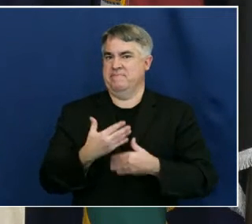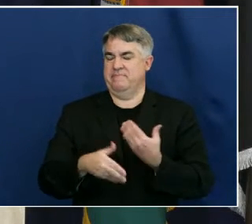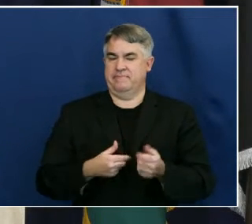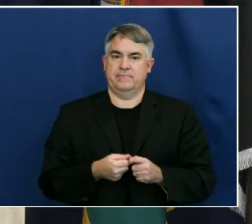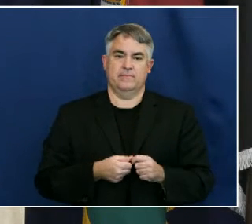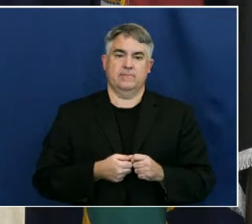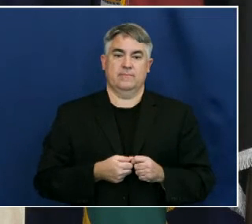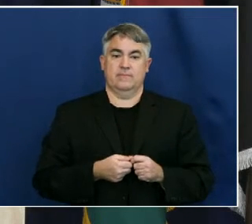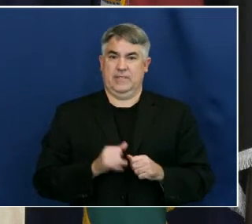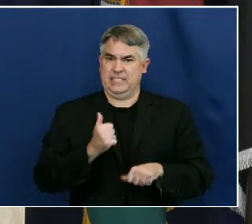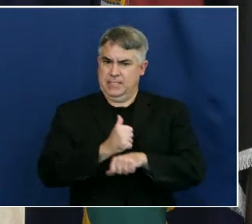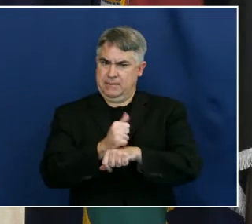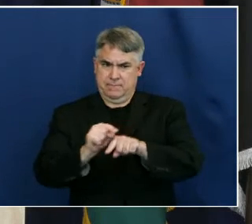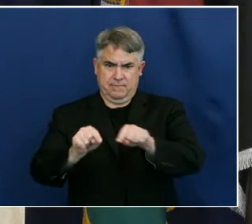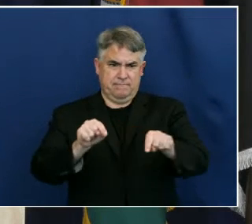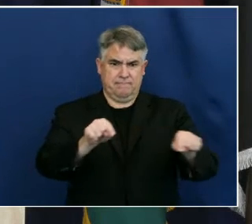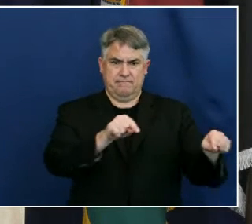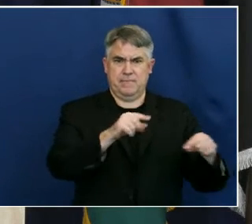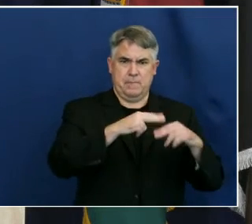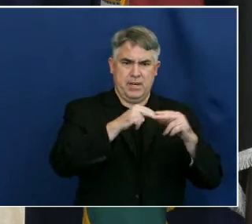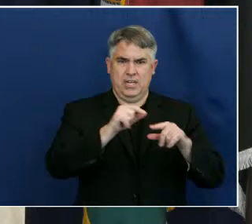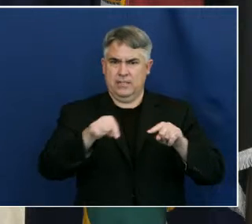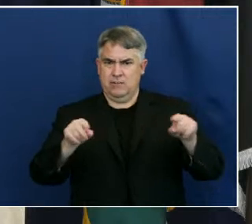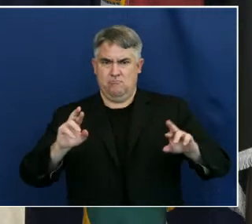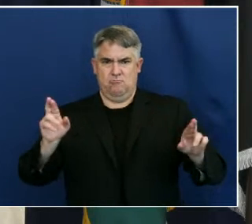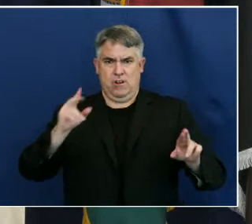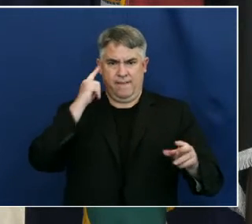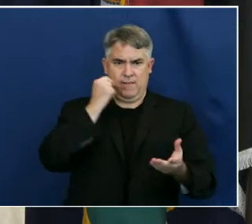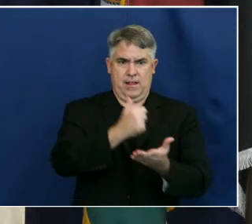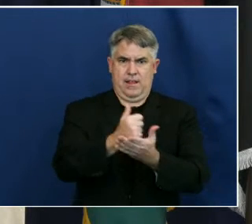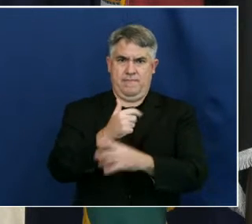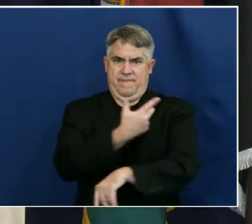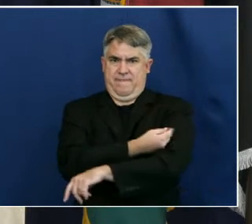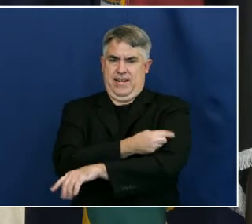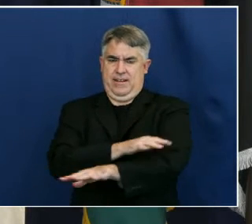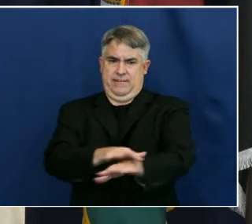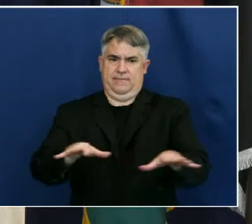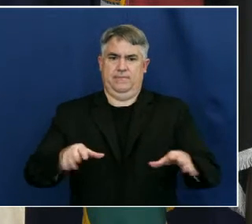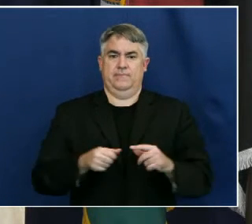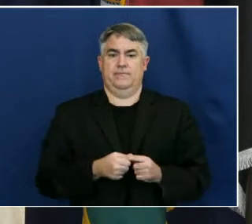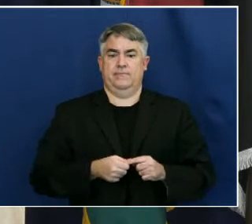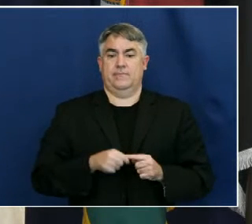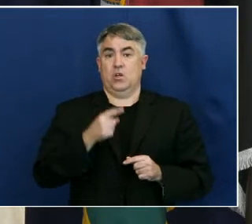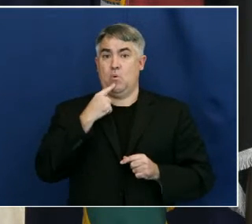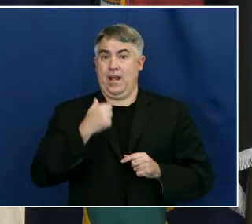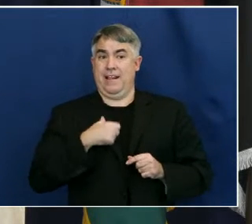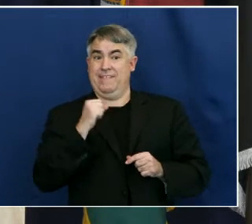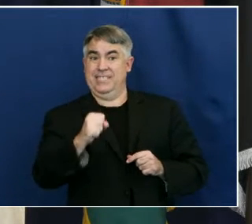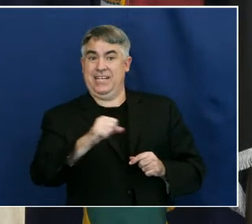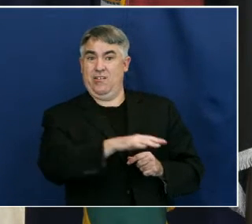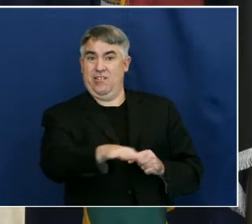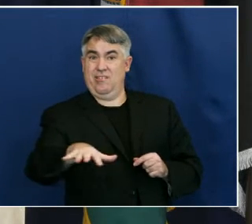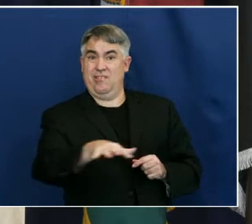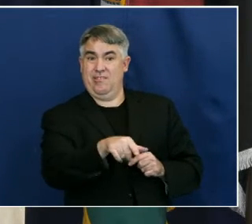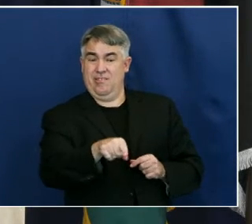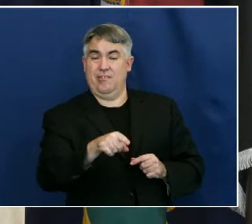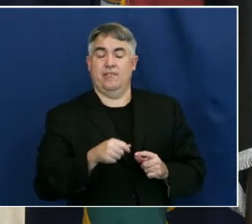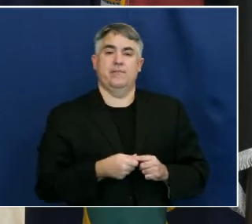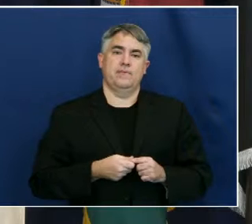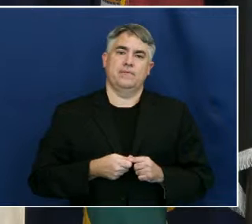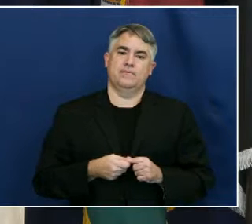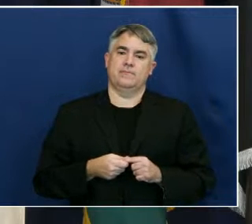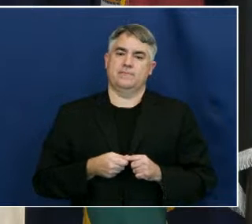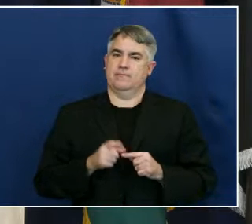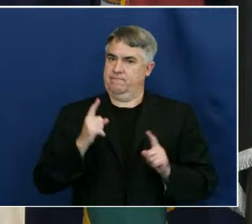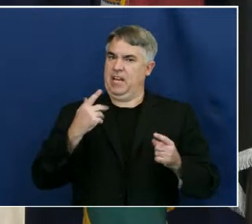so that Project SAVE, which is scheduling appointments for our folks, is actually working. 211 continues